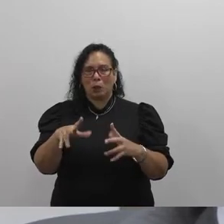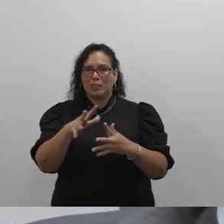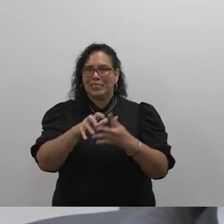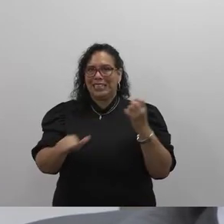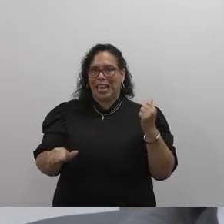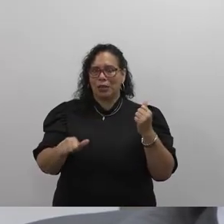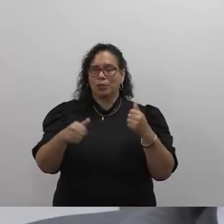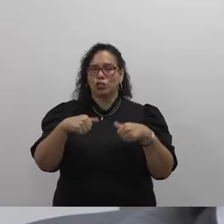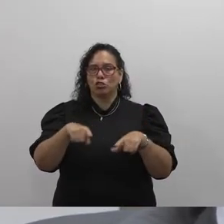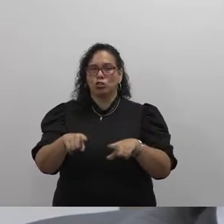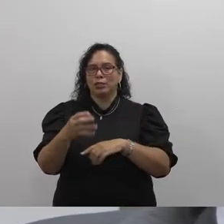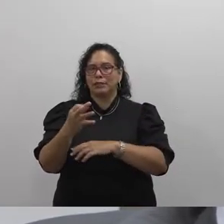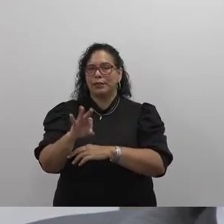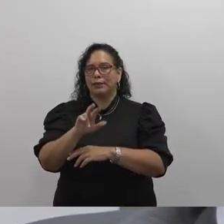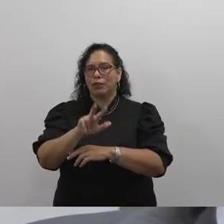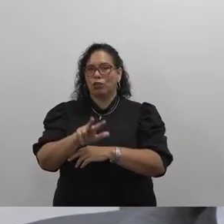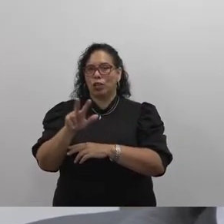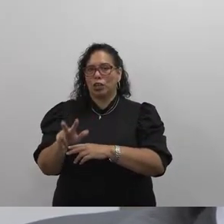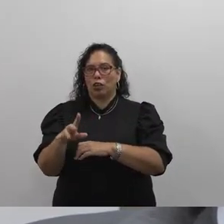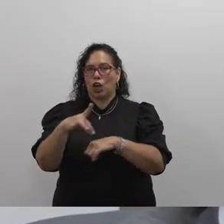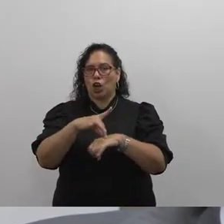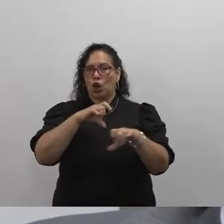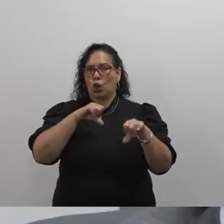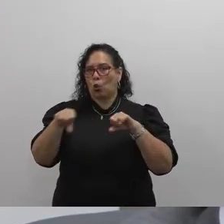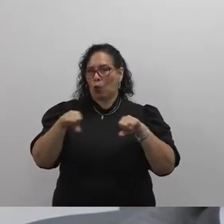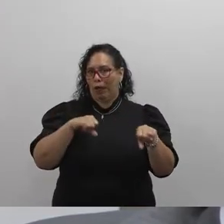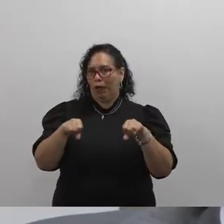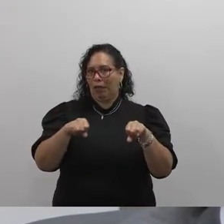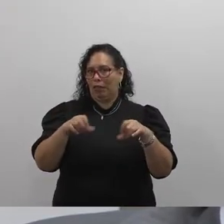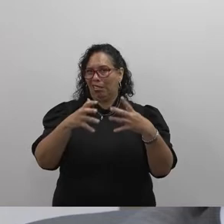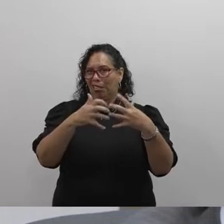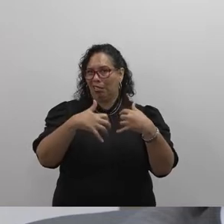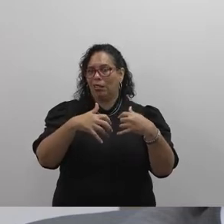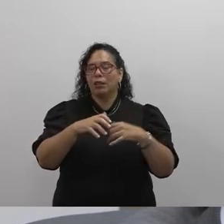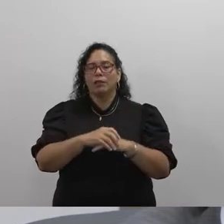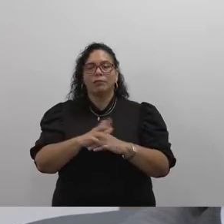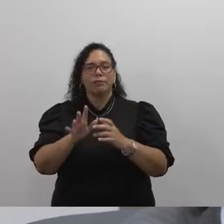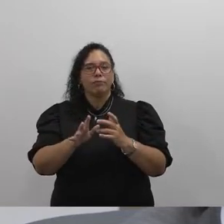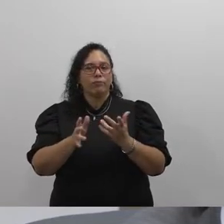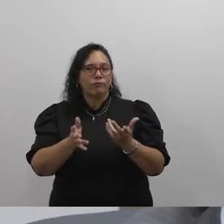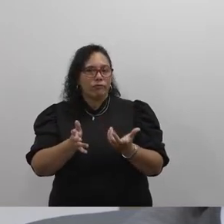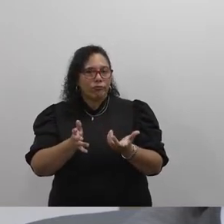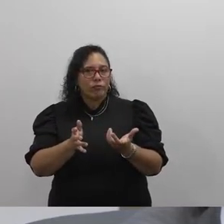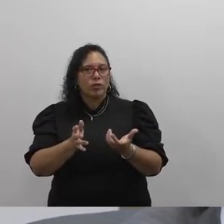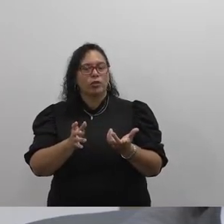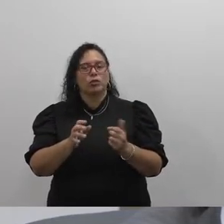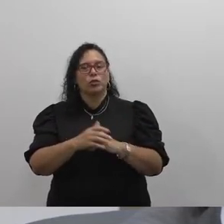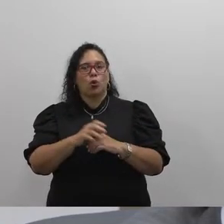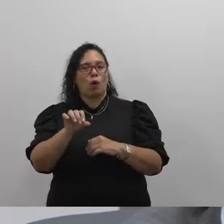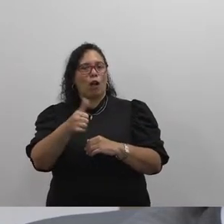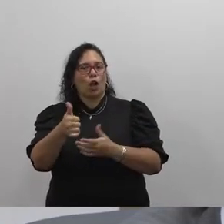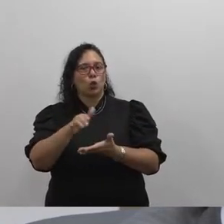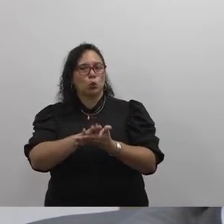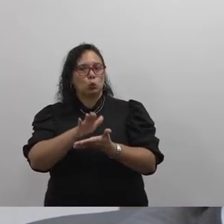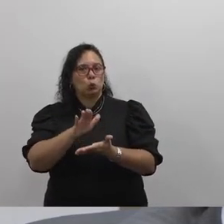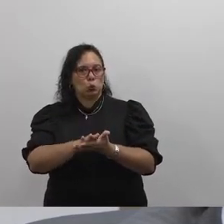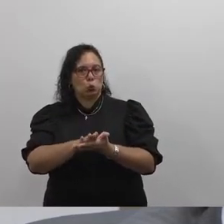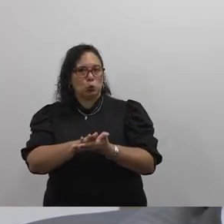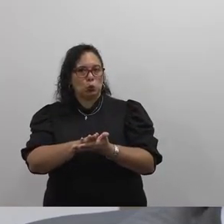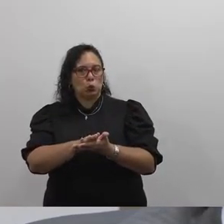in the 1933 earthquake. And so most likely we had other school campuses as well